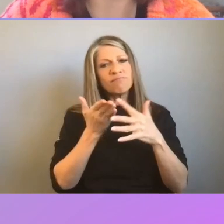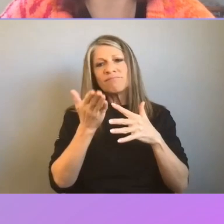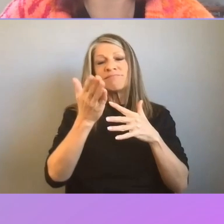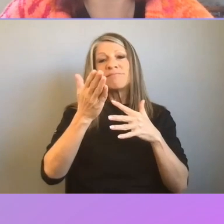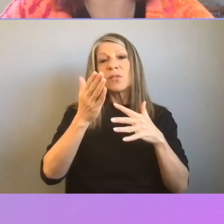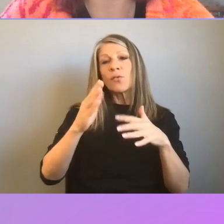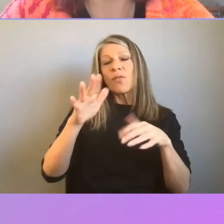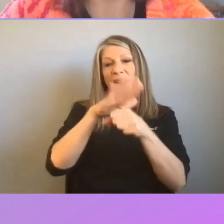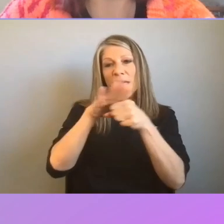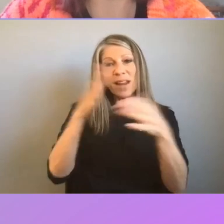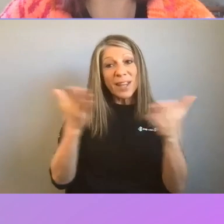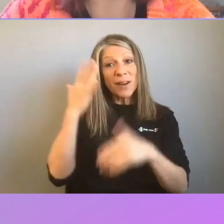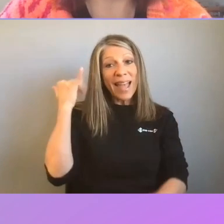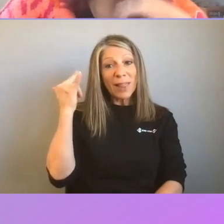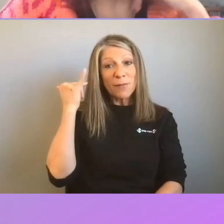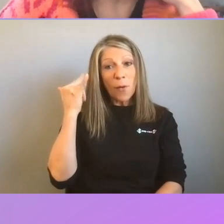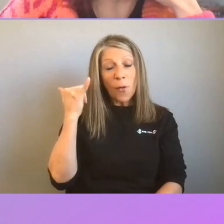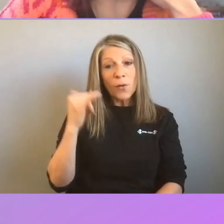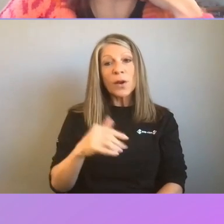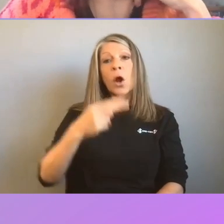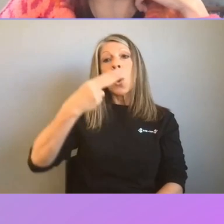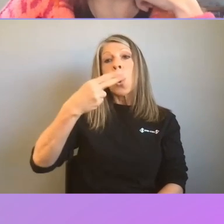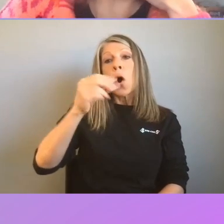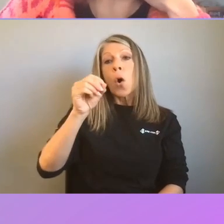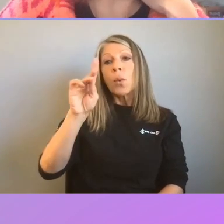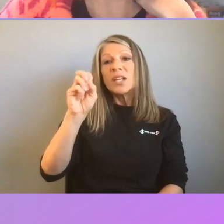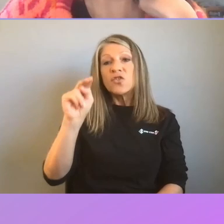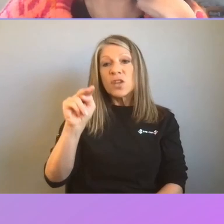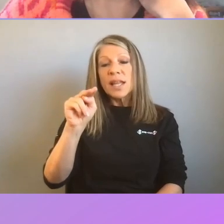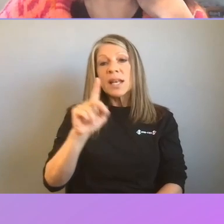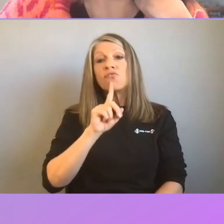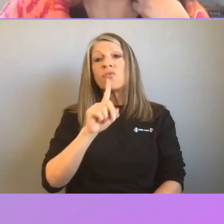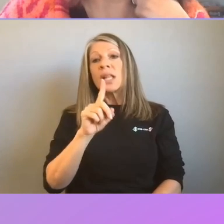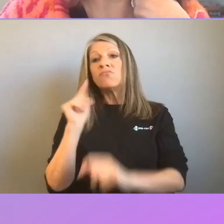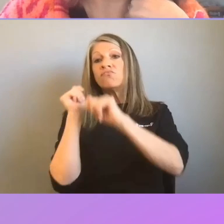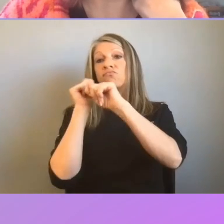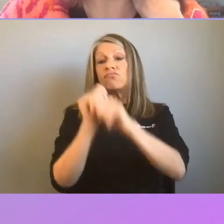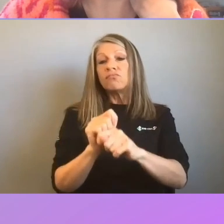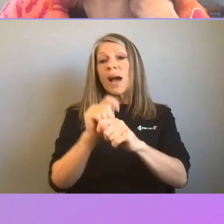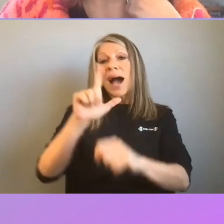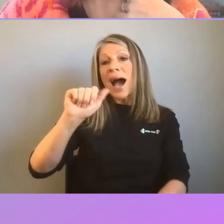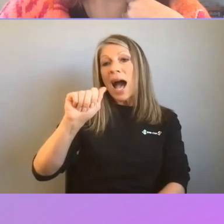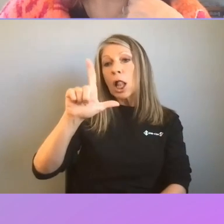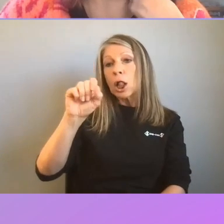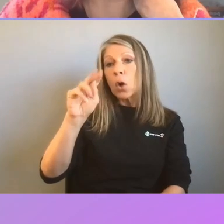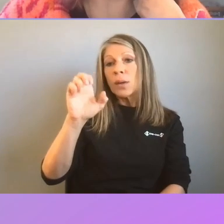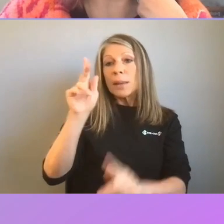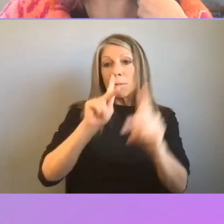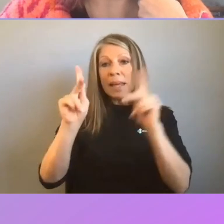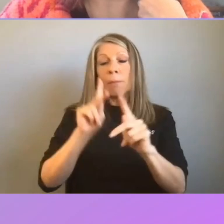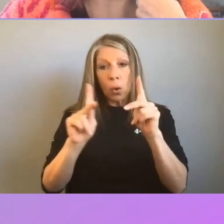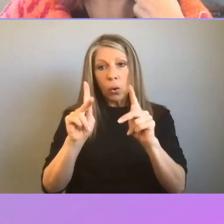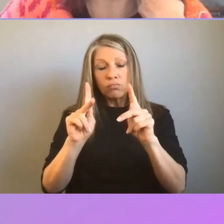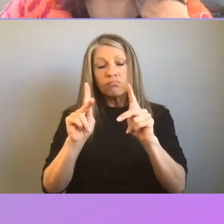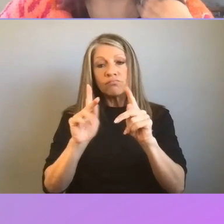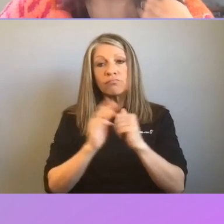Bay here in California is Huichin, the traditional unceded land of the Ohlone people. And I know that